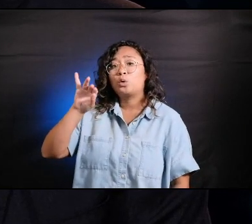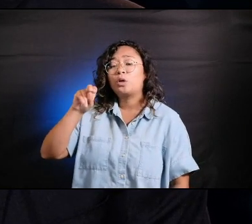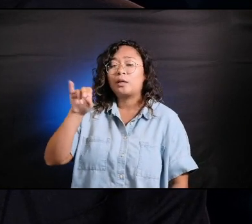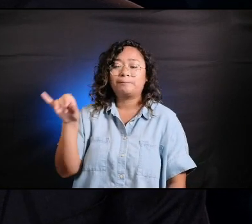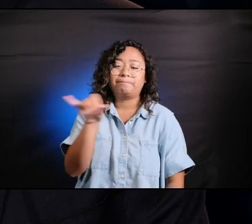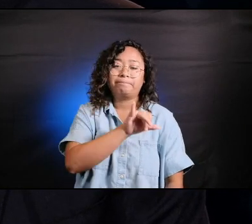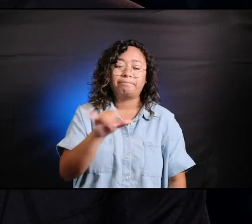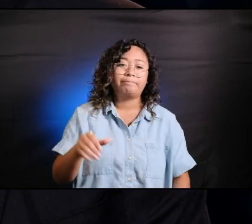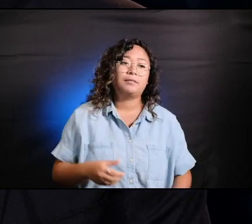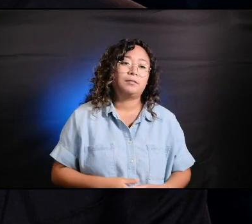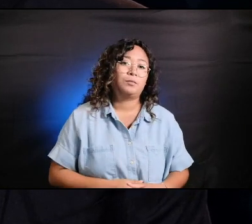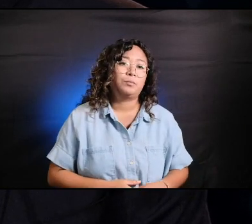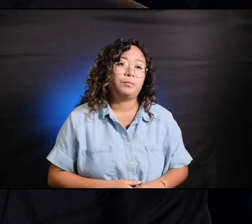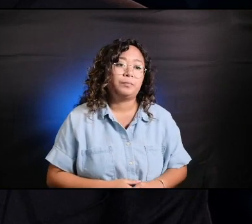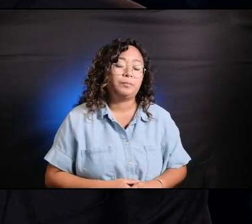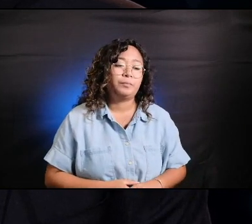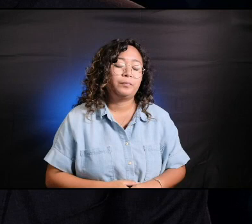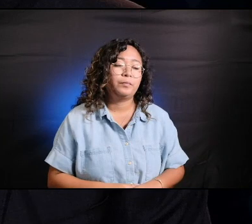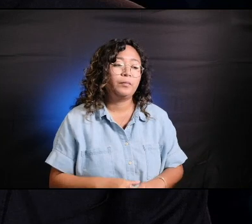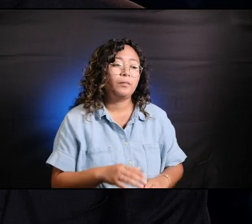Ernest.